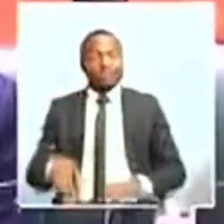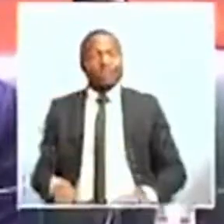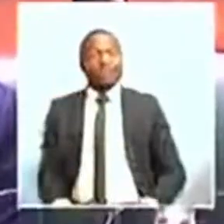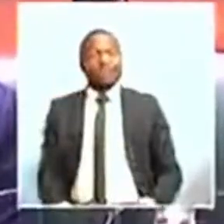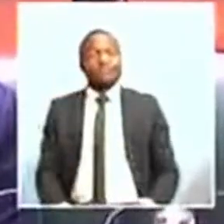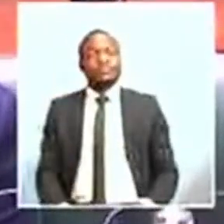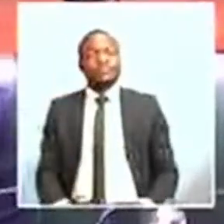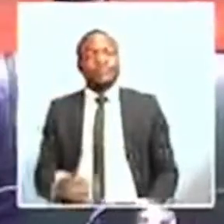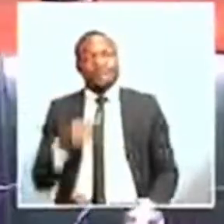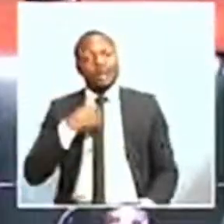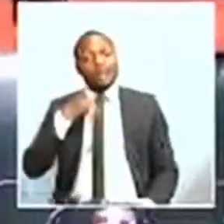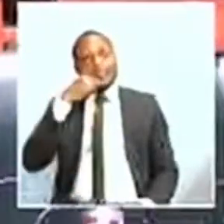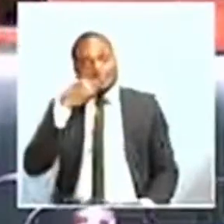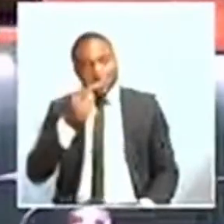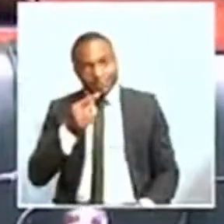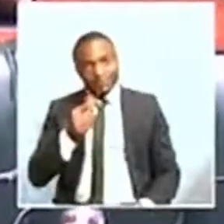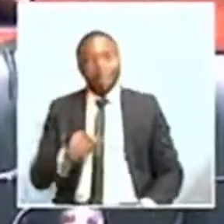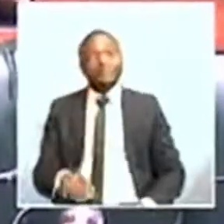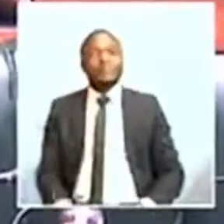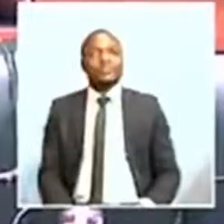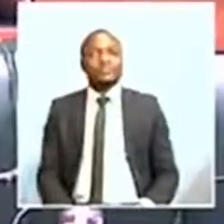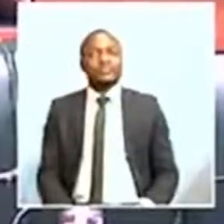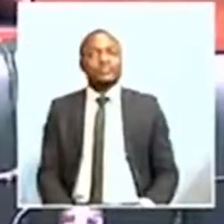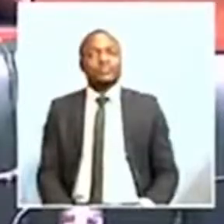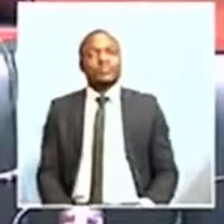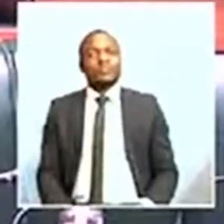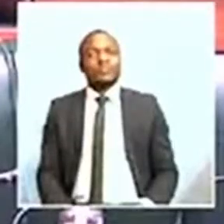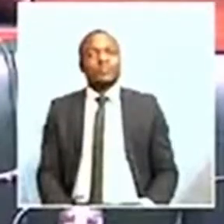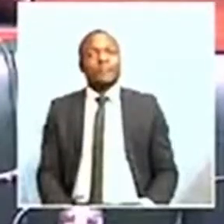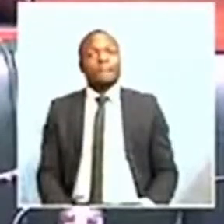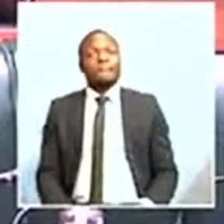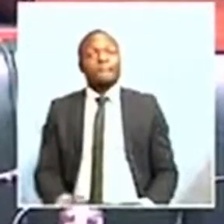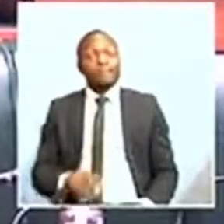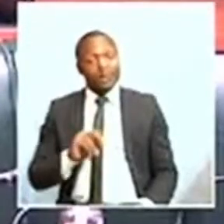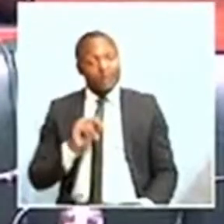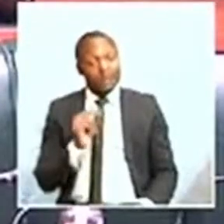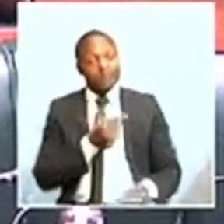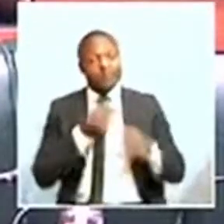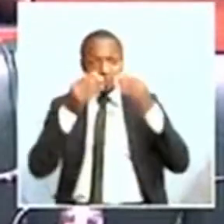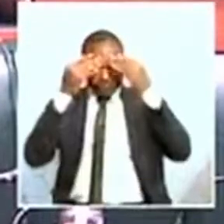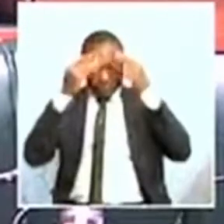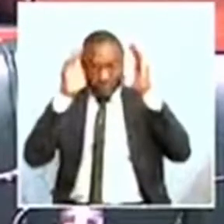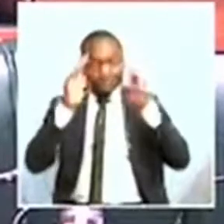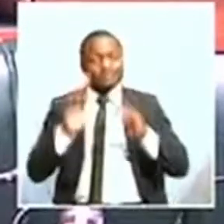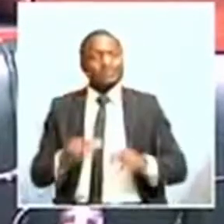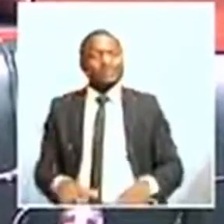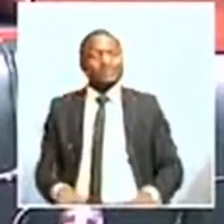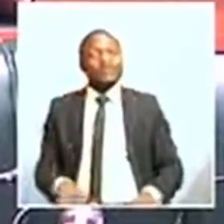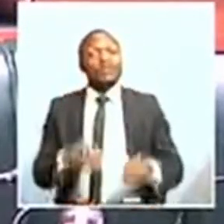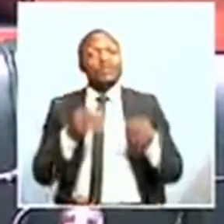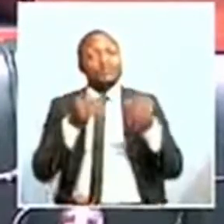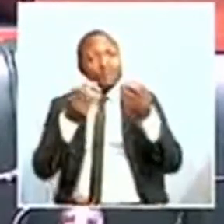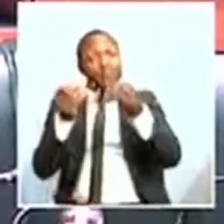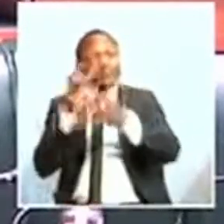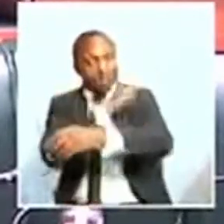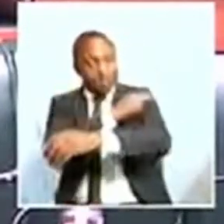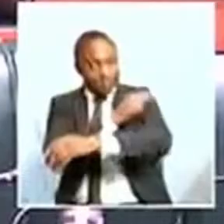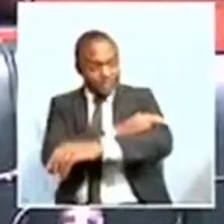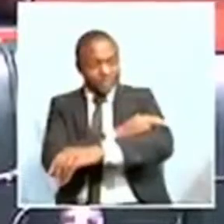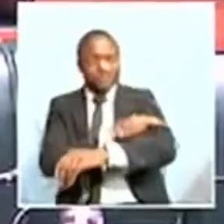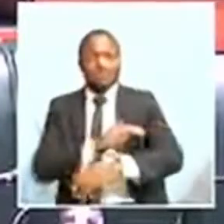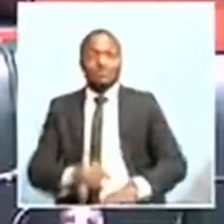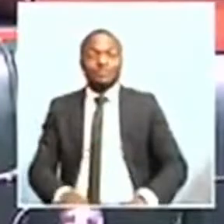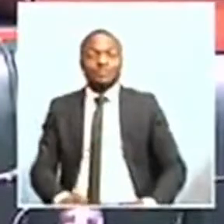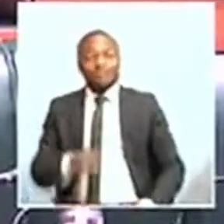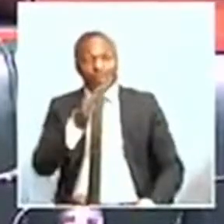Speaker, I said we are vigilant, and in most hospitals